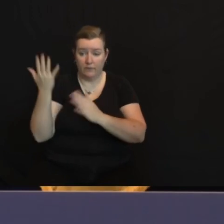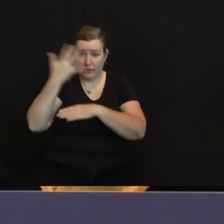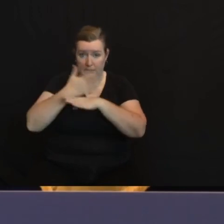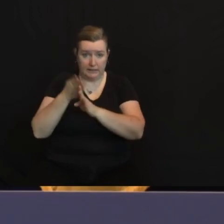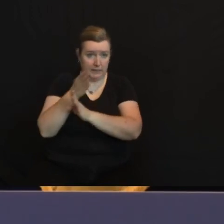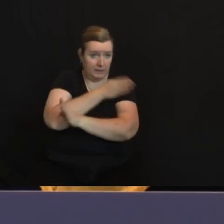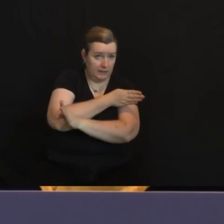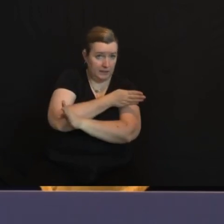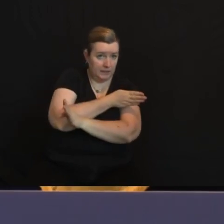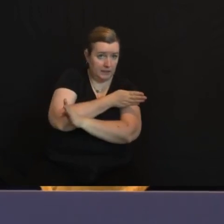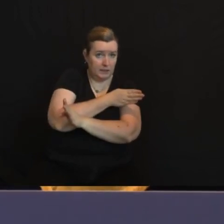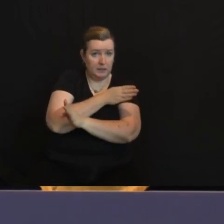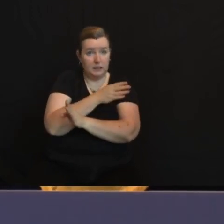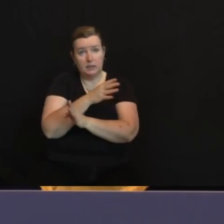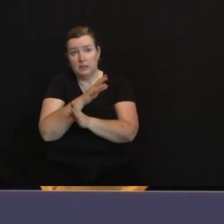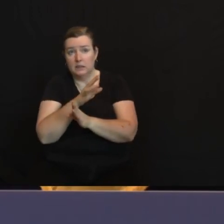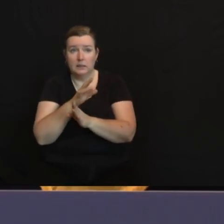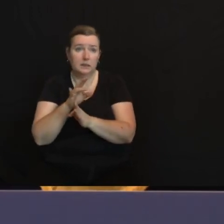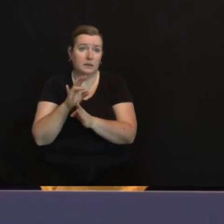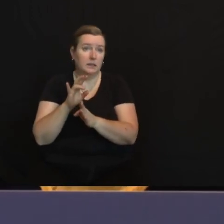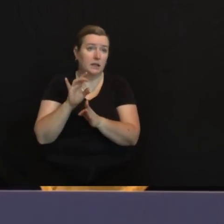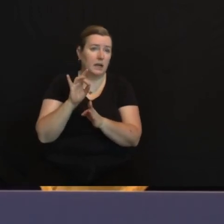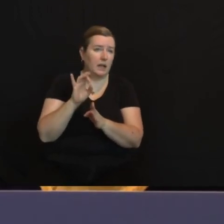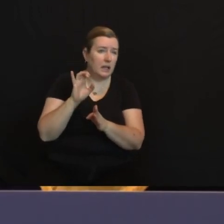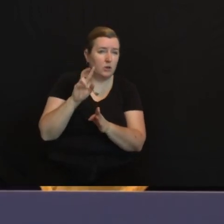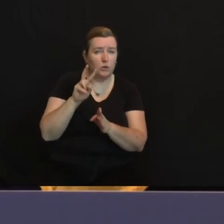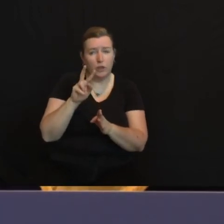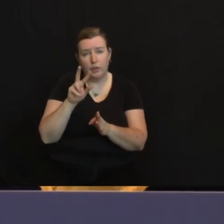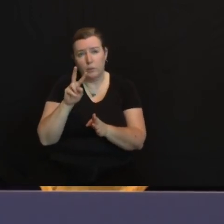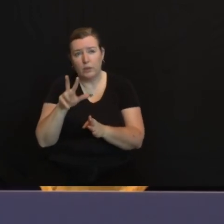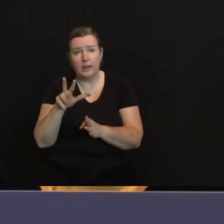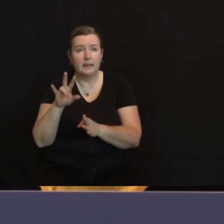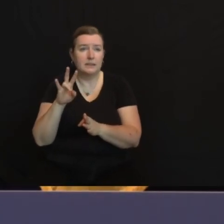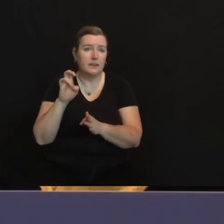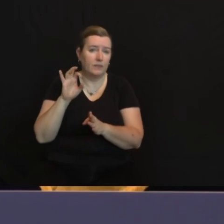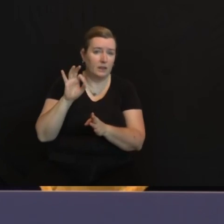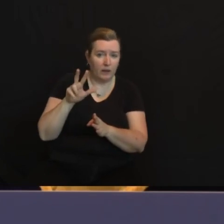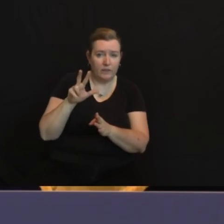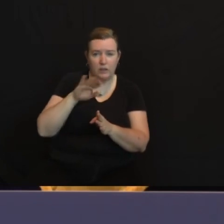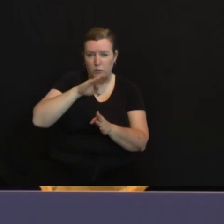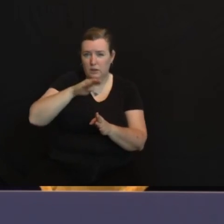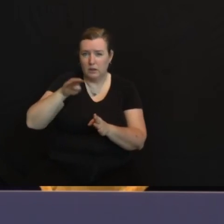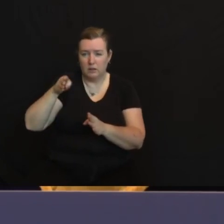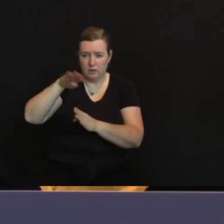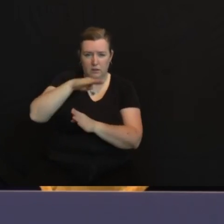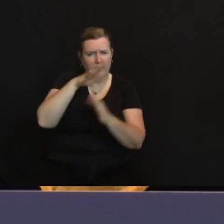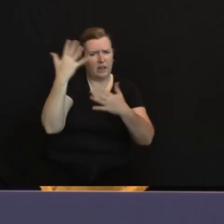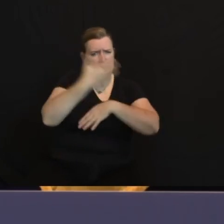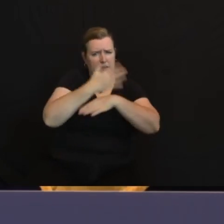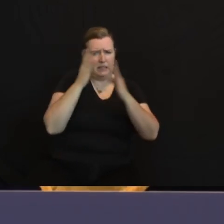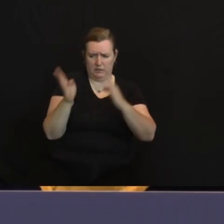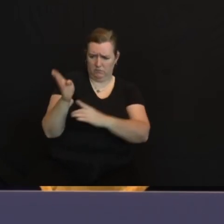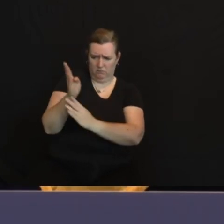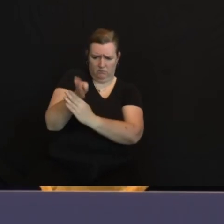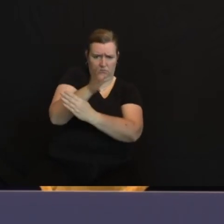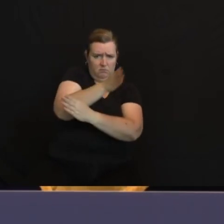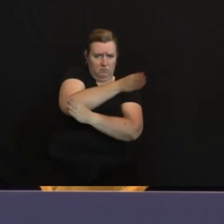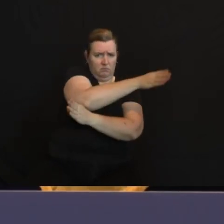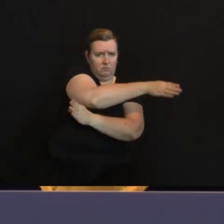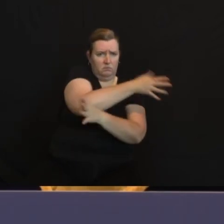1282, 958, 823, 973. That's 5 days, and my eyeballs tell me it's about